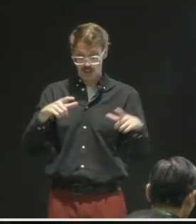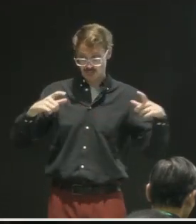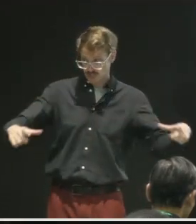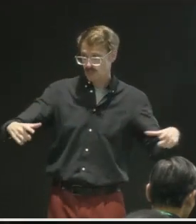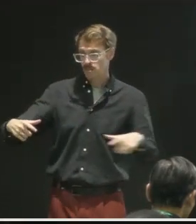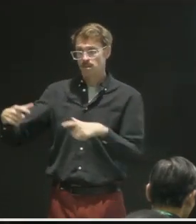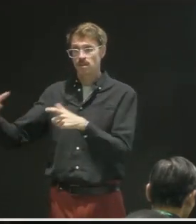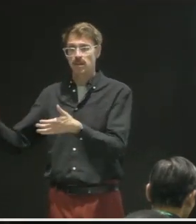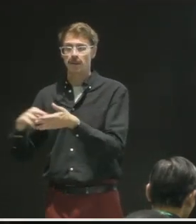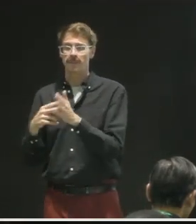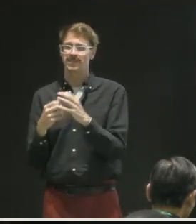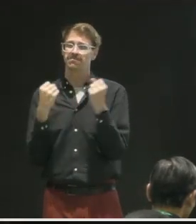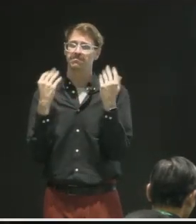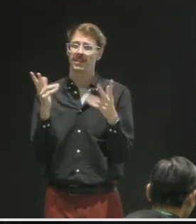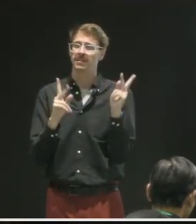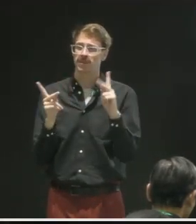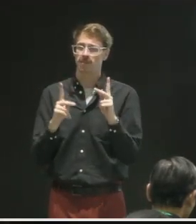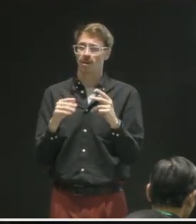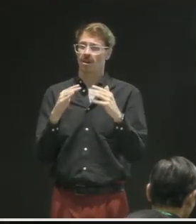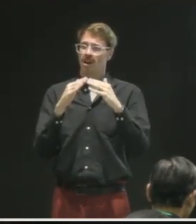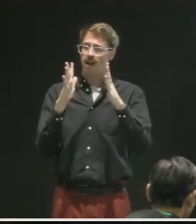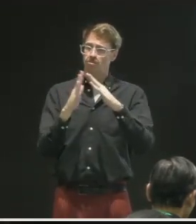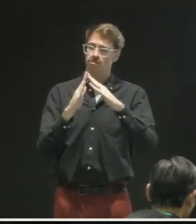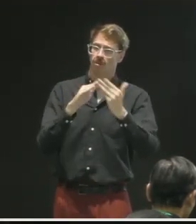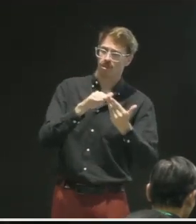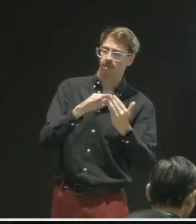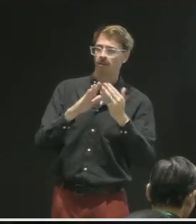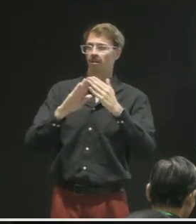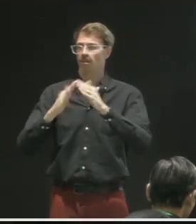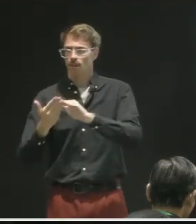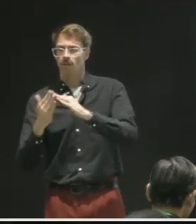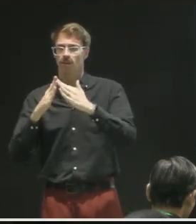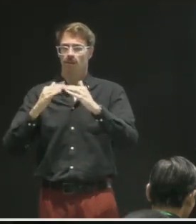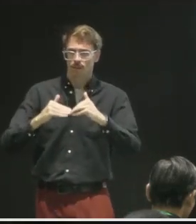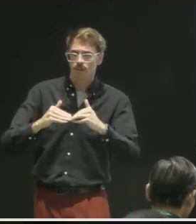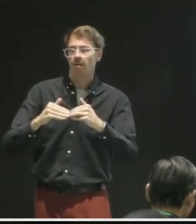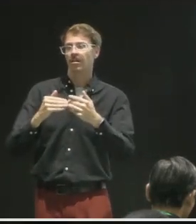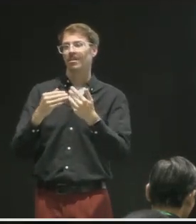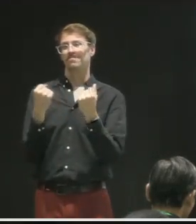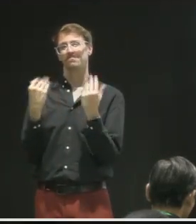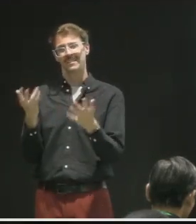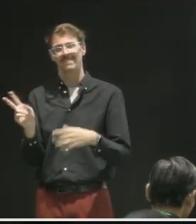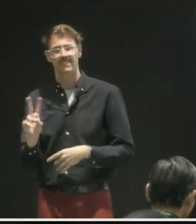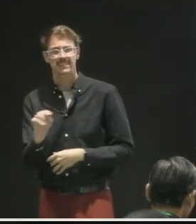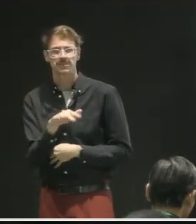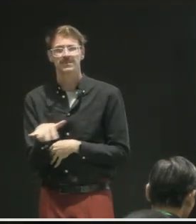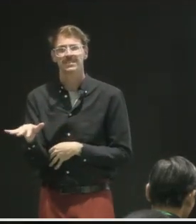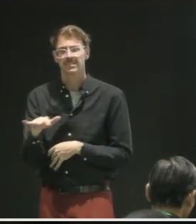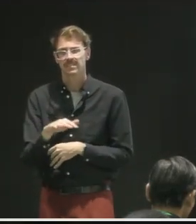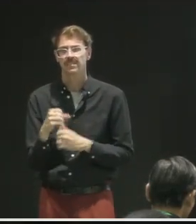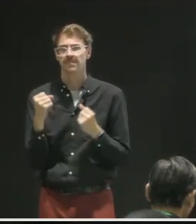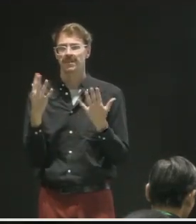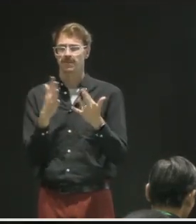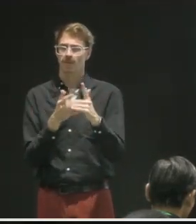many houses affected. Yeah, such a